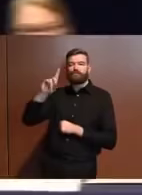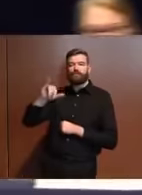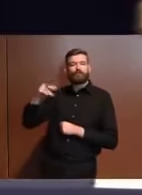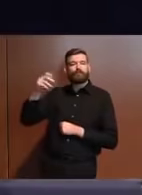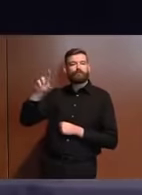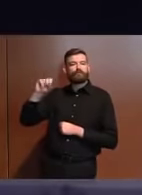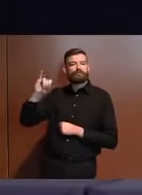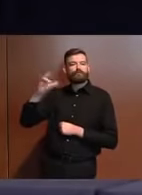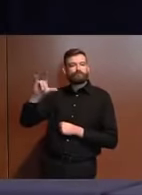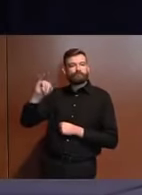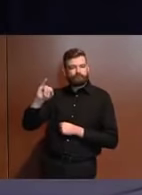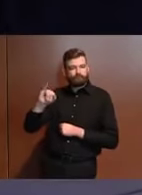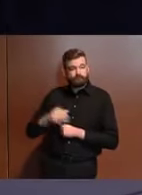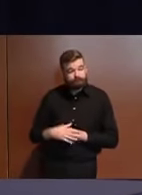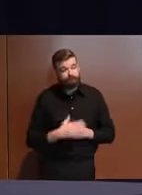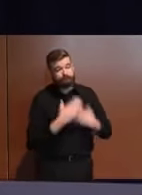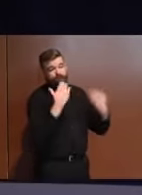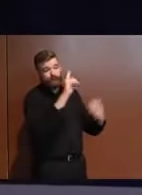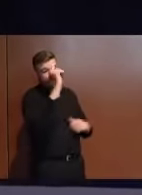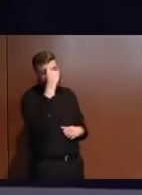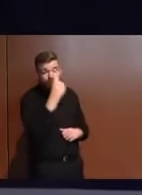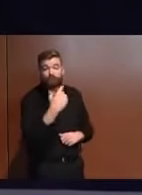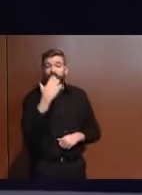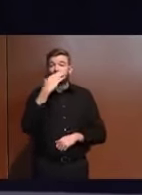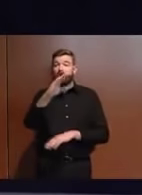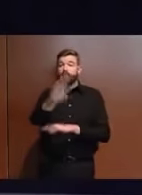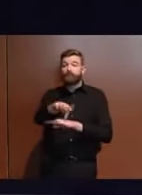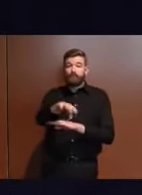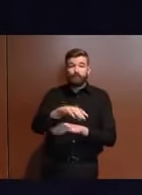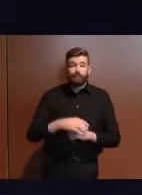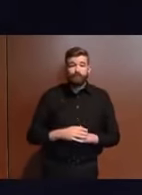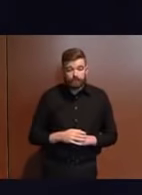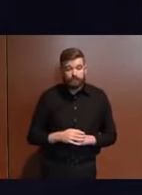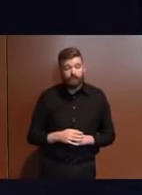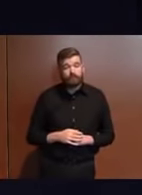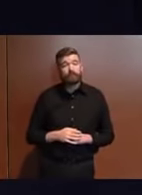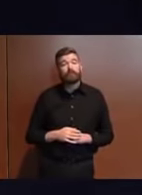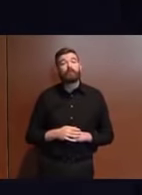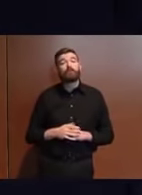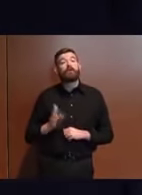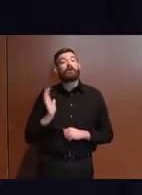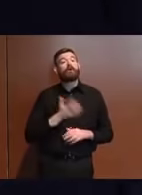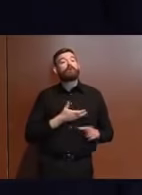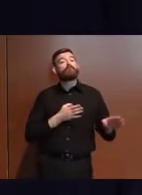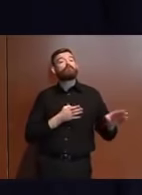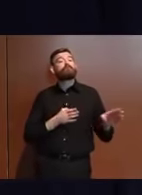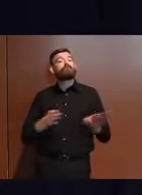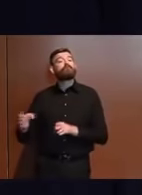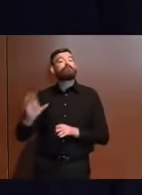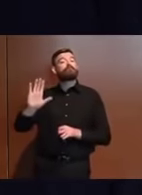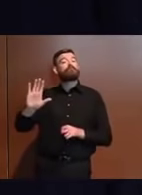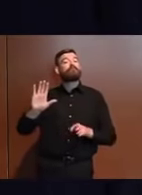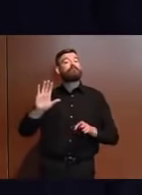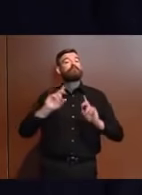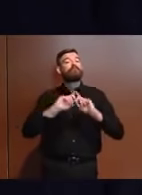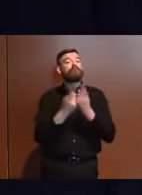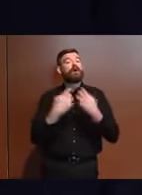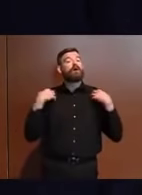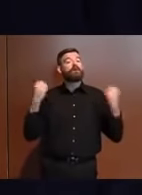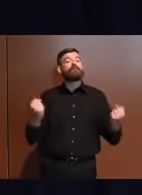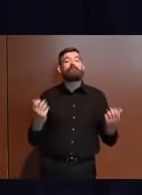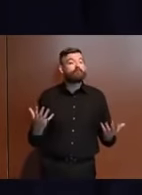Governor. Well, good afternoon. As part of our planning, the department has been modeling when the peak of